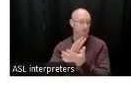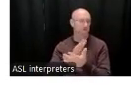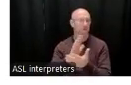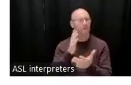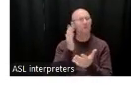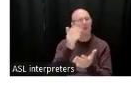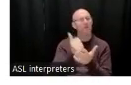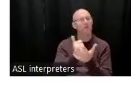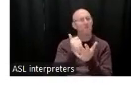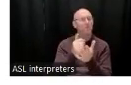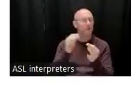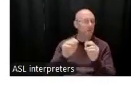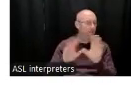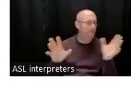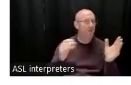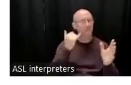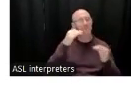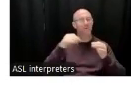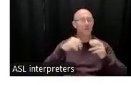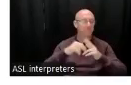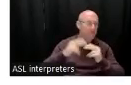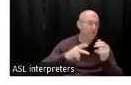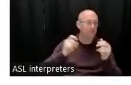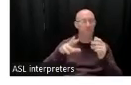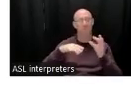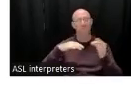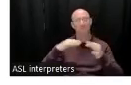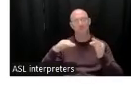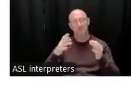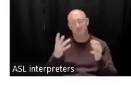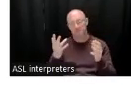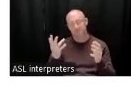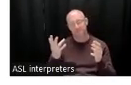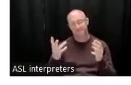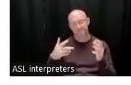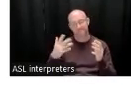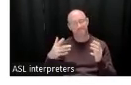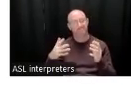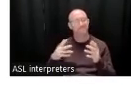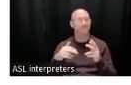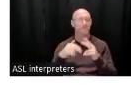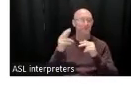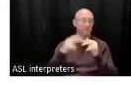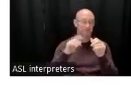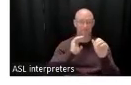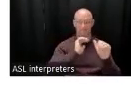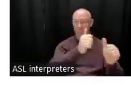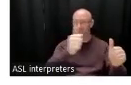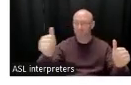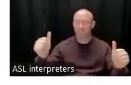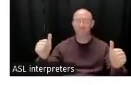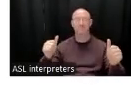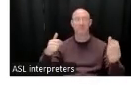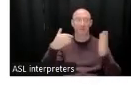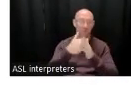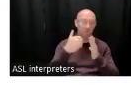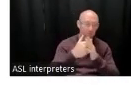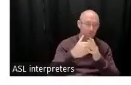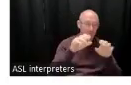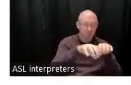you're talking about if you're describing a building or describing how buildings are arranged or how close they are